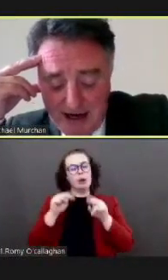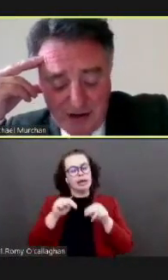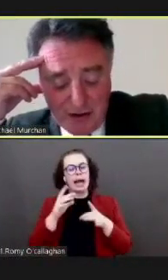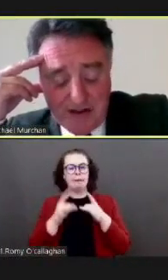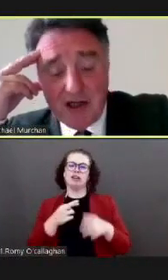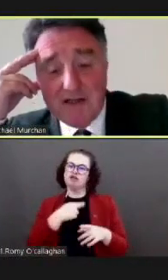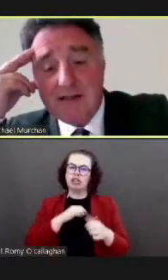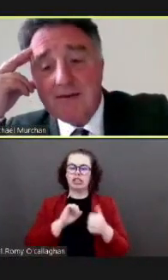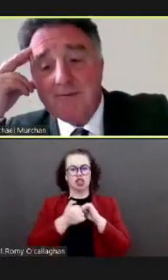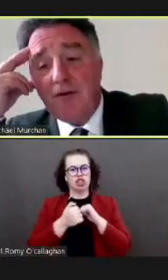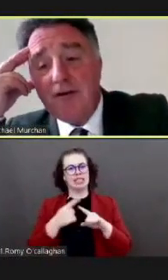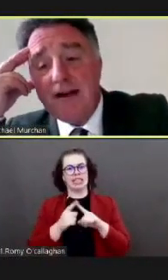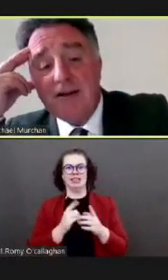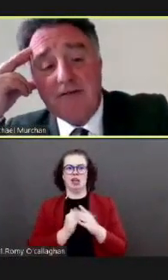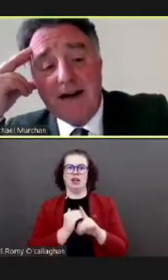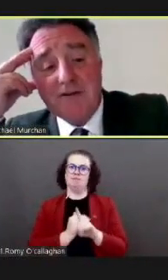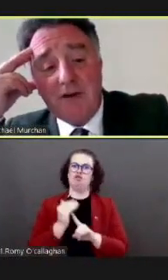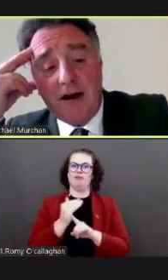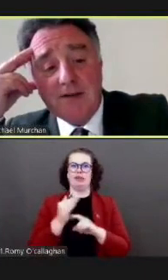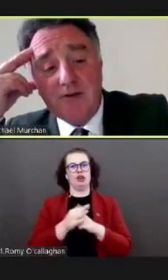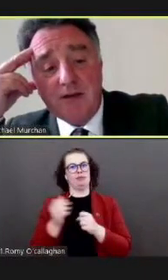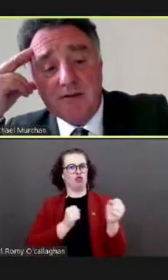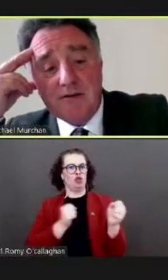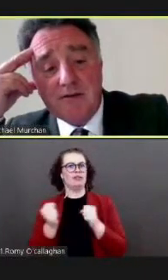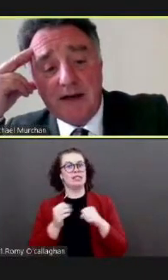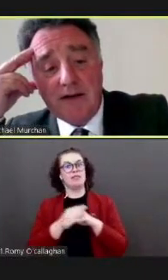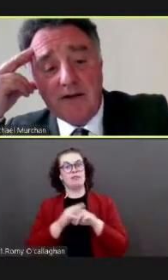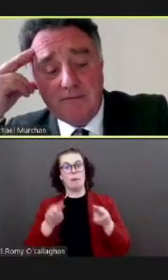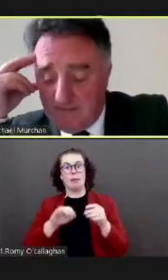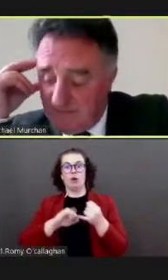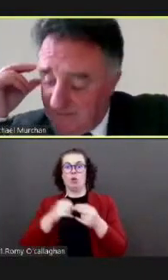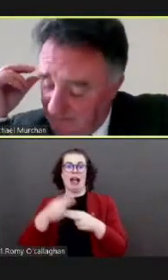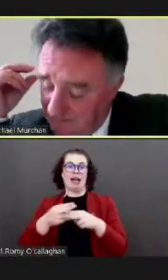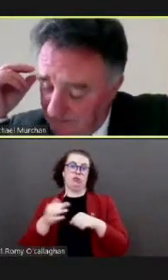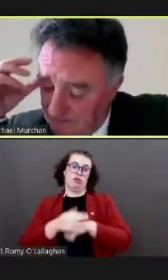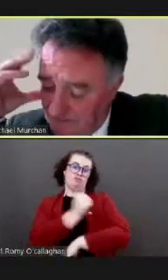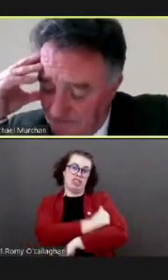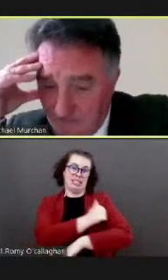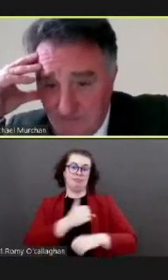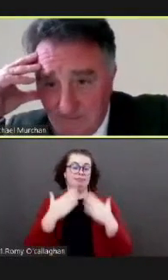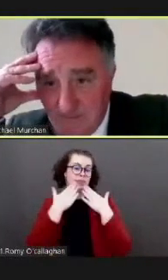and judicial systems for reintegration for ex-prisoners. Thank you.